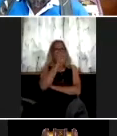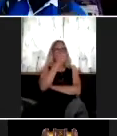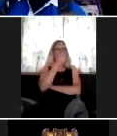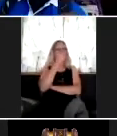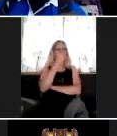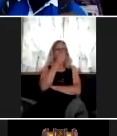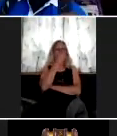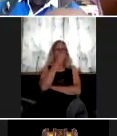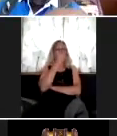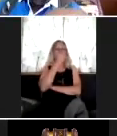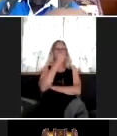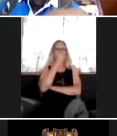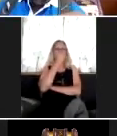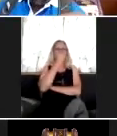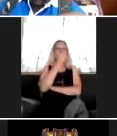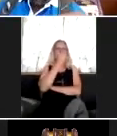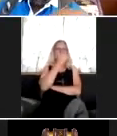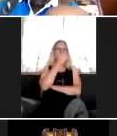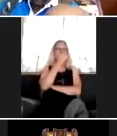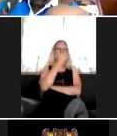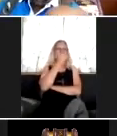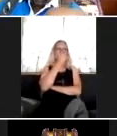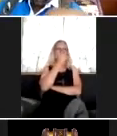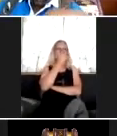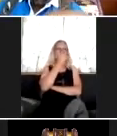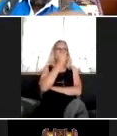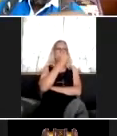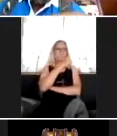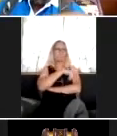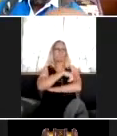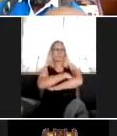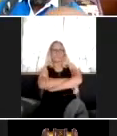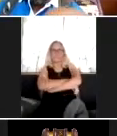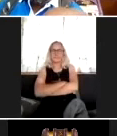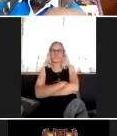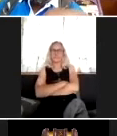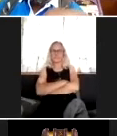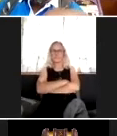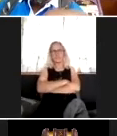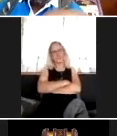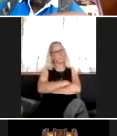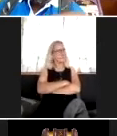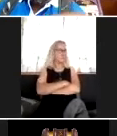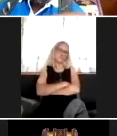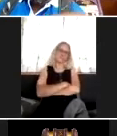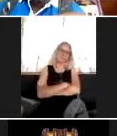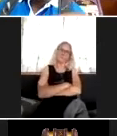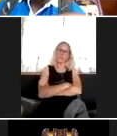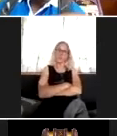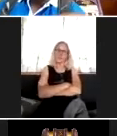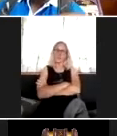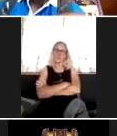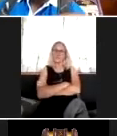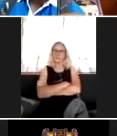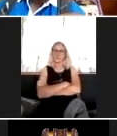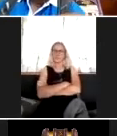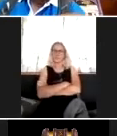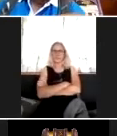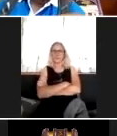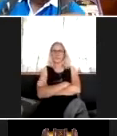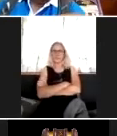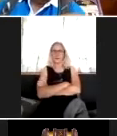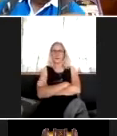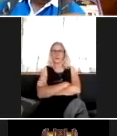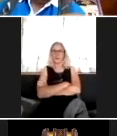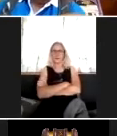there, you know, this great preachers will come and tell us, you know, Abraham, John has a purpose. Daniel has a different